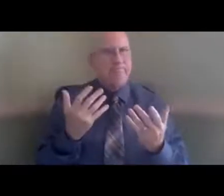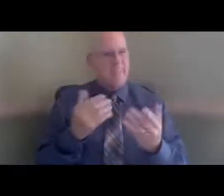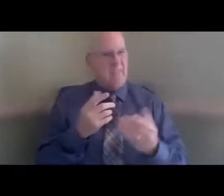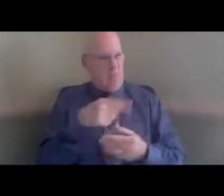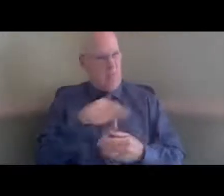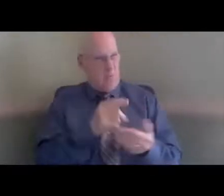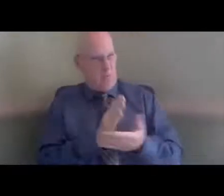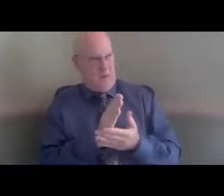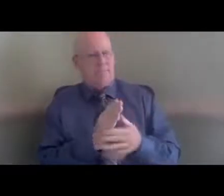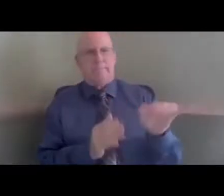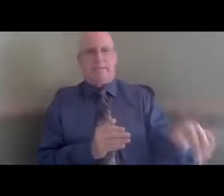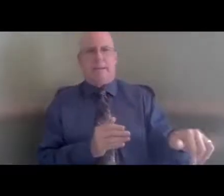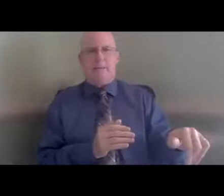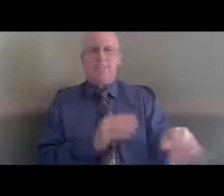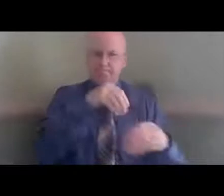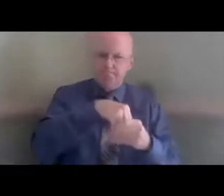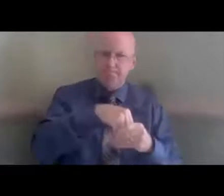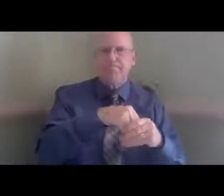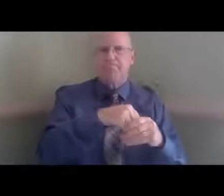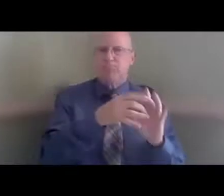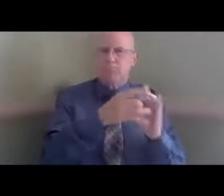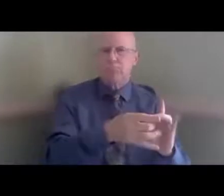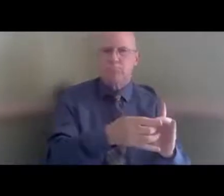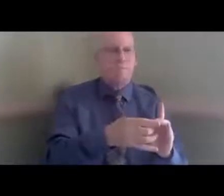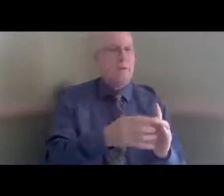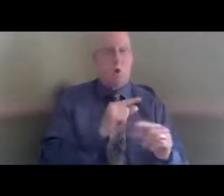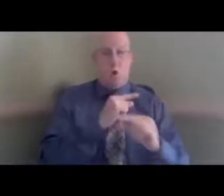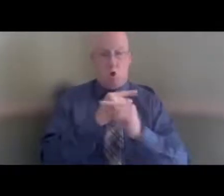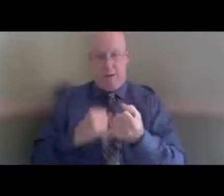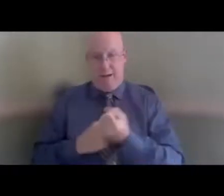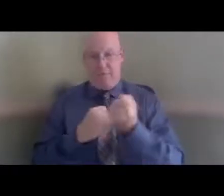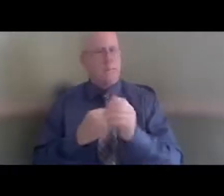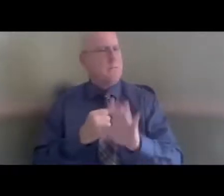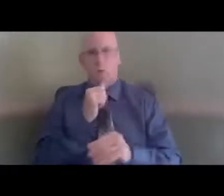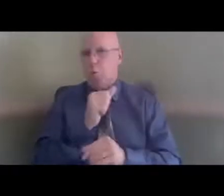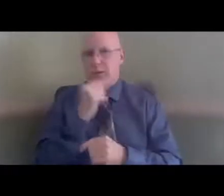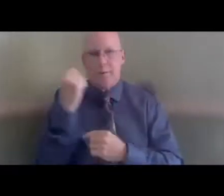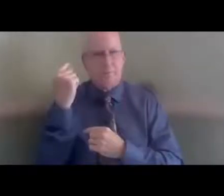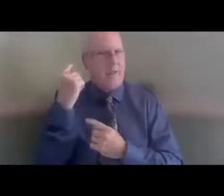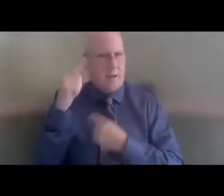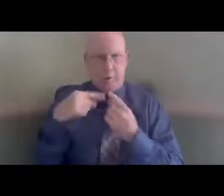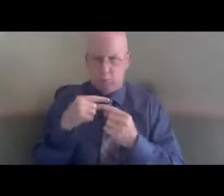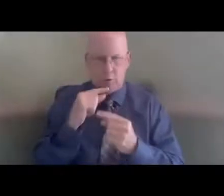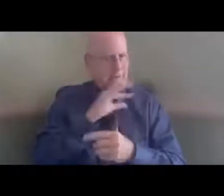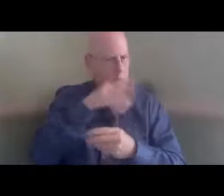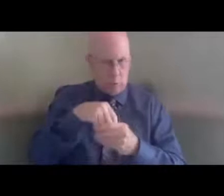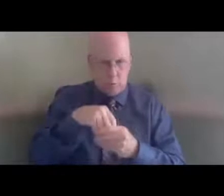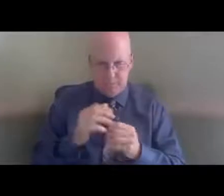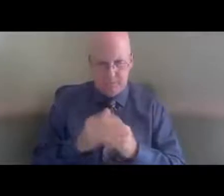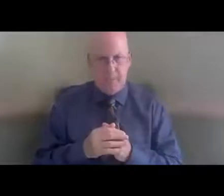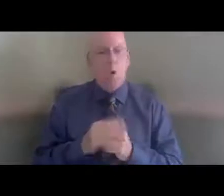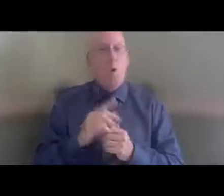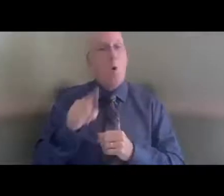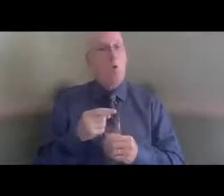those rights remain intact. We don't even look at them in a guardian advocacy. So we are only focusing on those rights that are